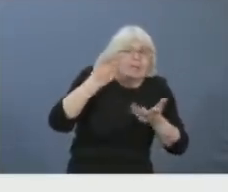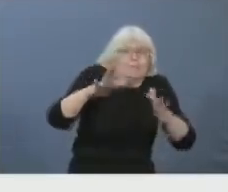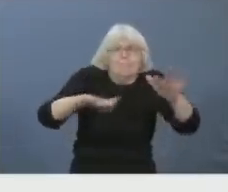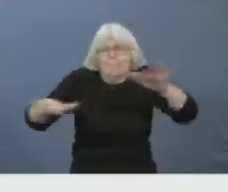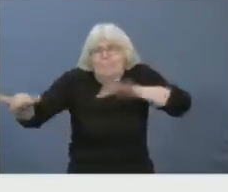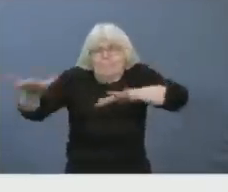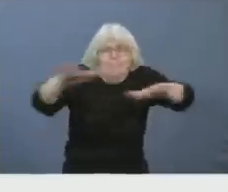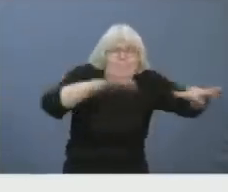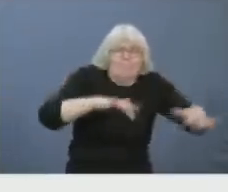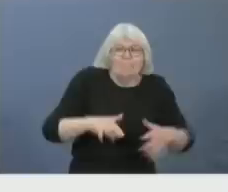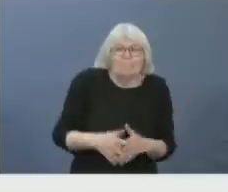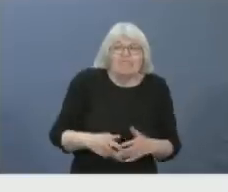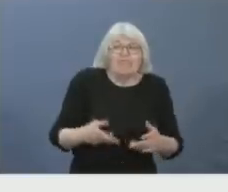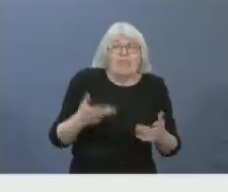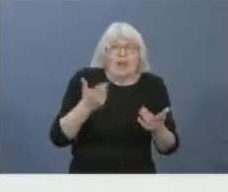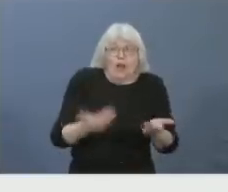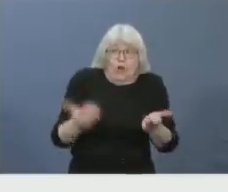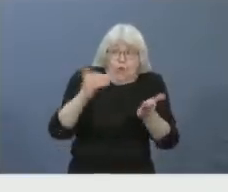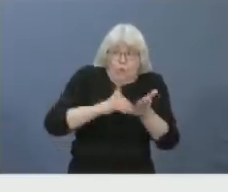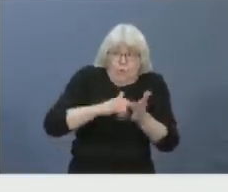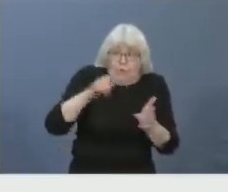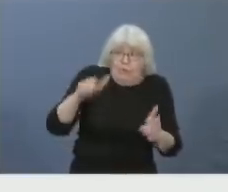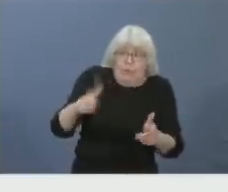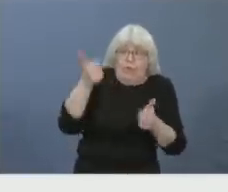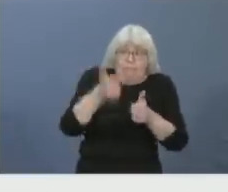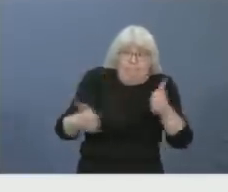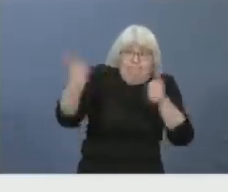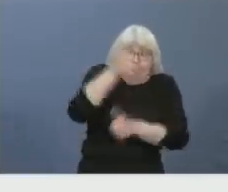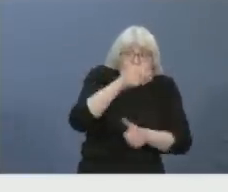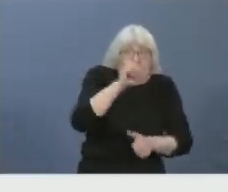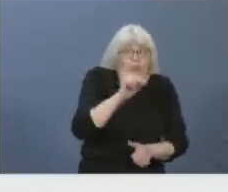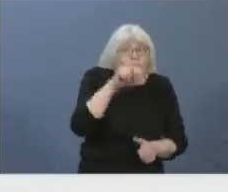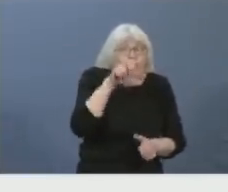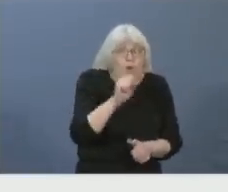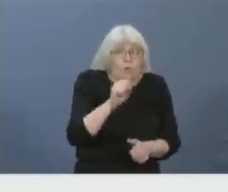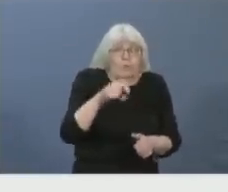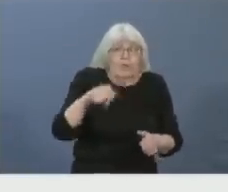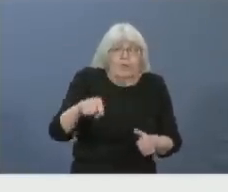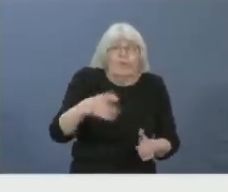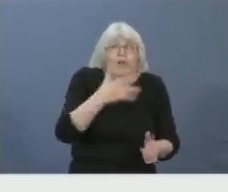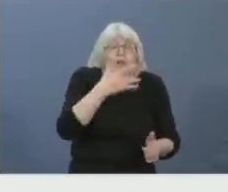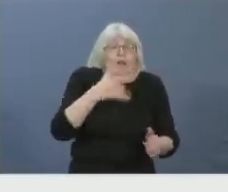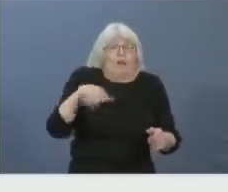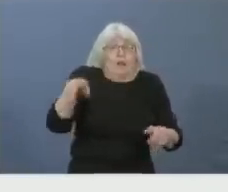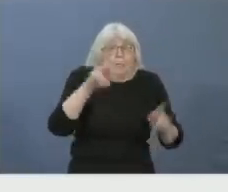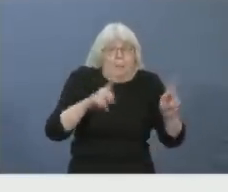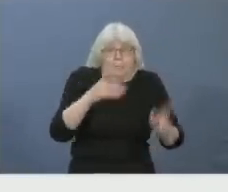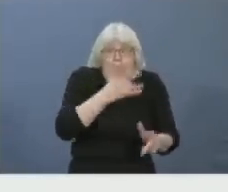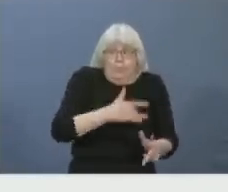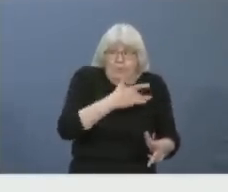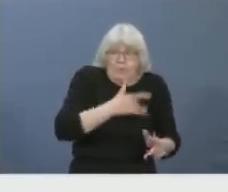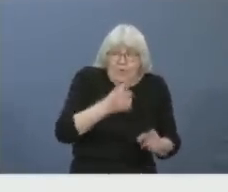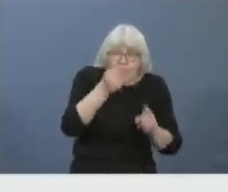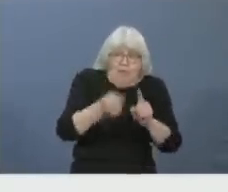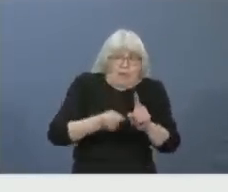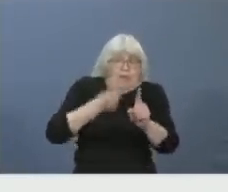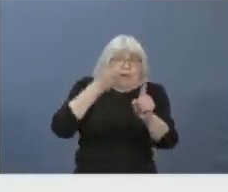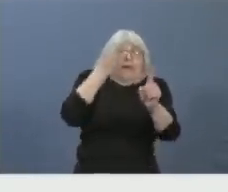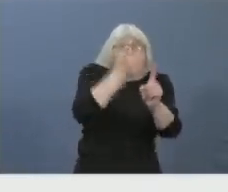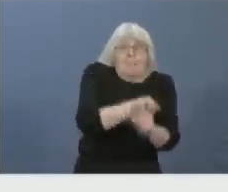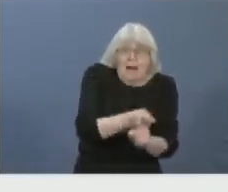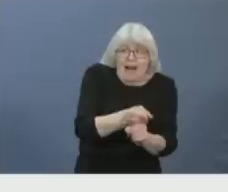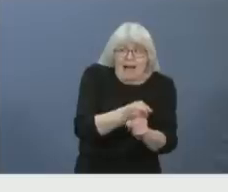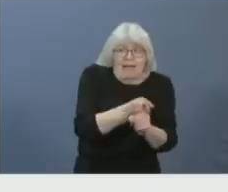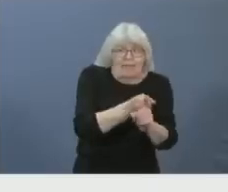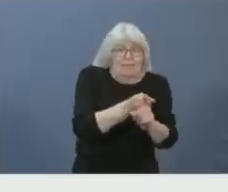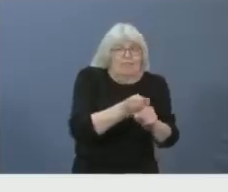the Premier, if individuals within the province of Nova Scotia who are impacted and been asked to evacuate or come up to